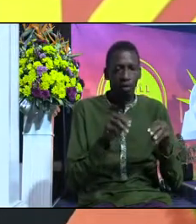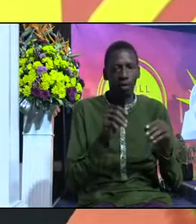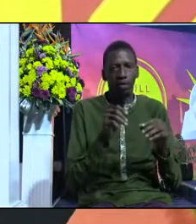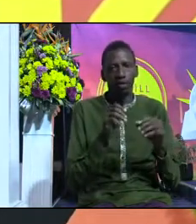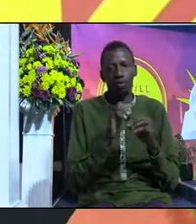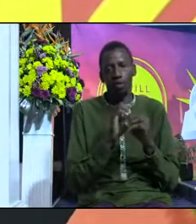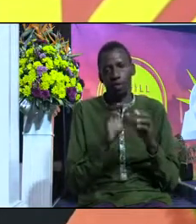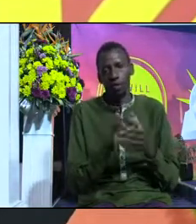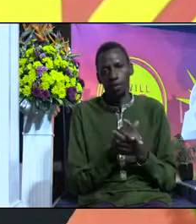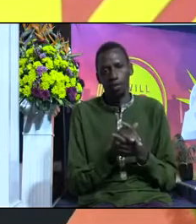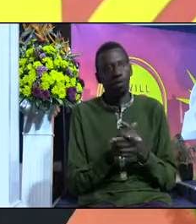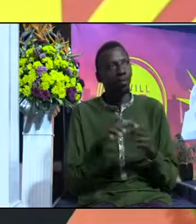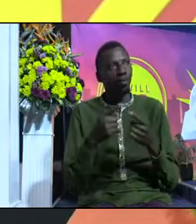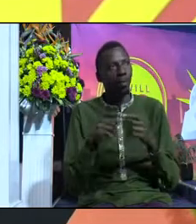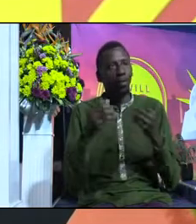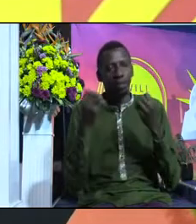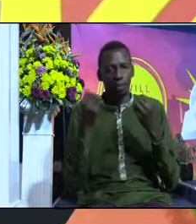of us,